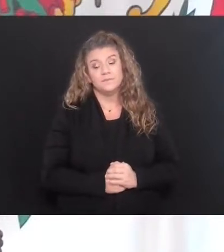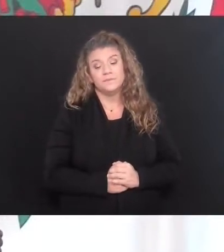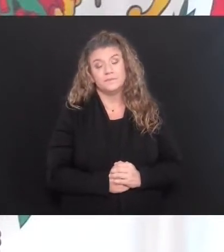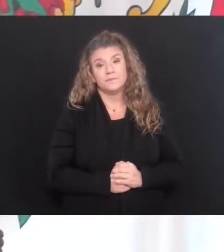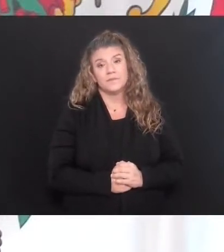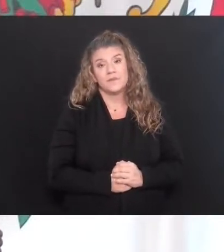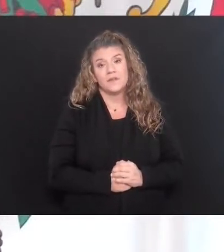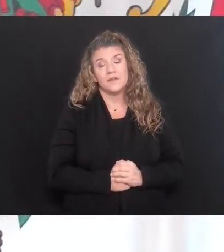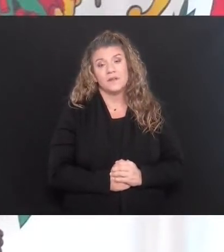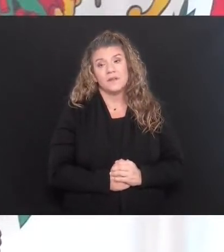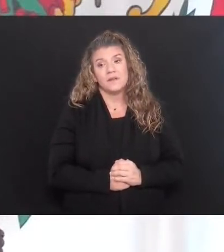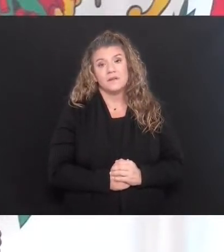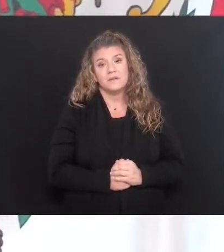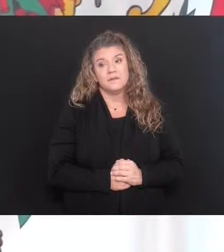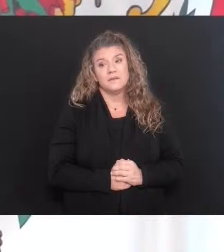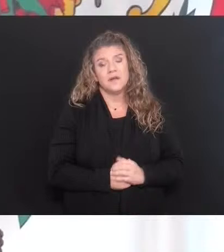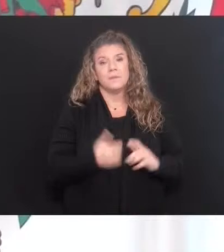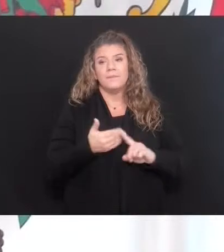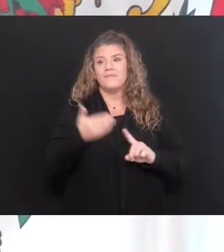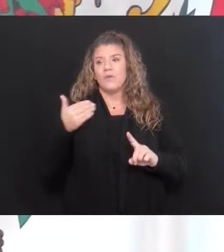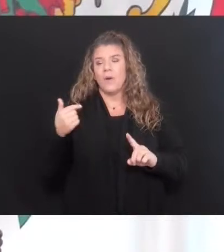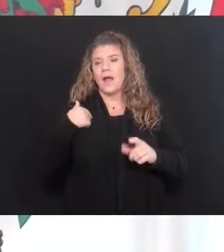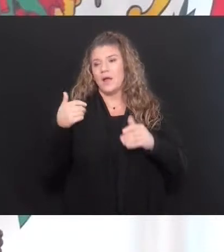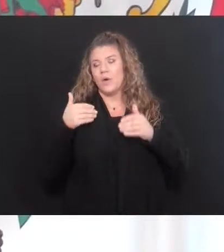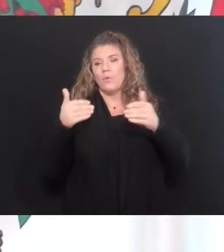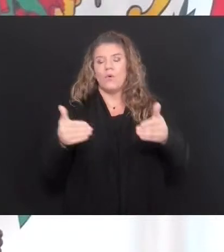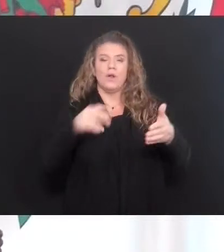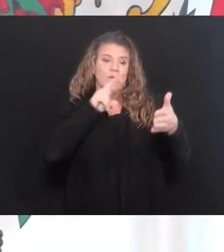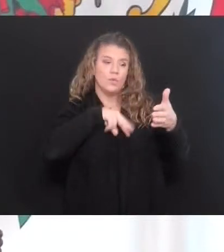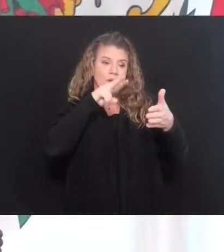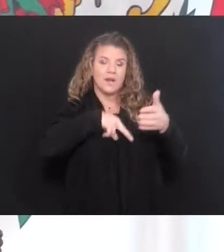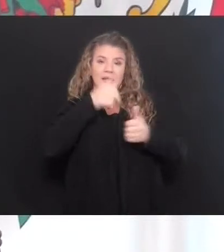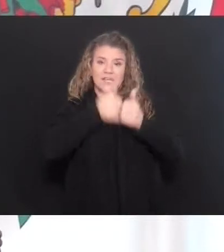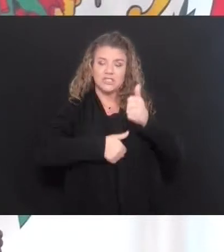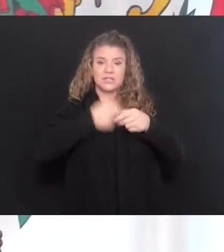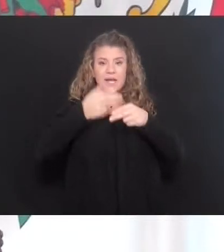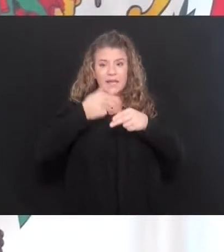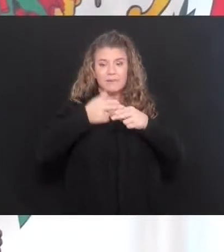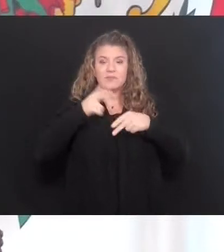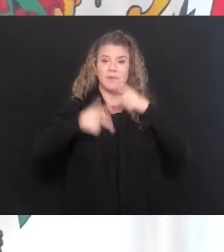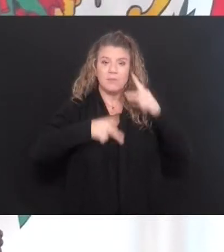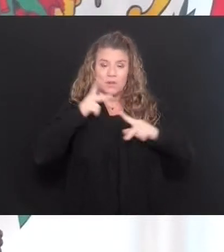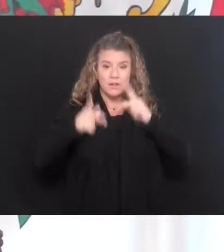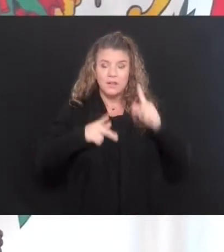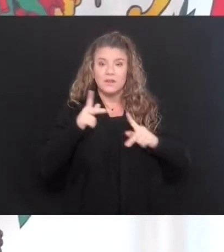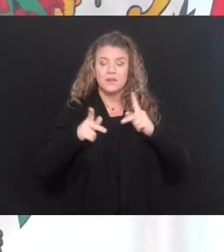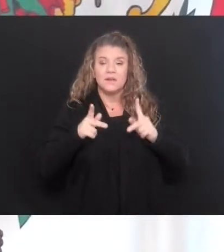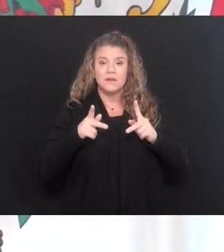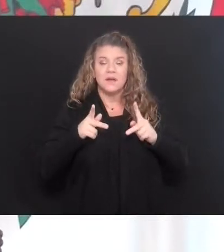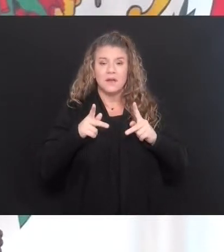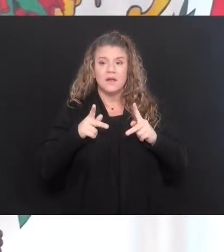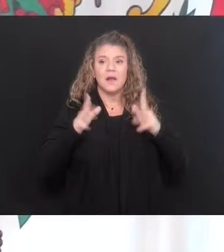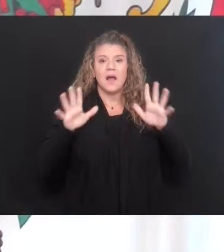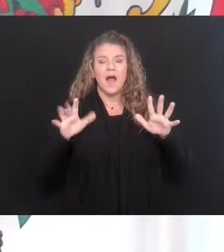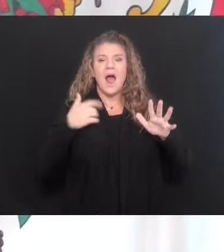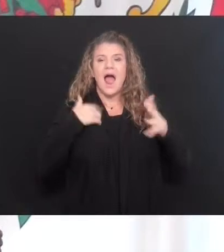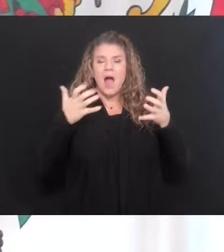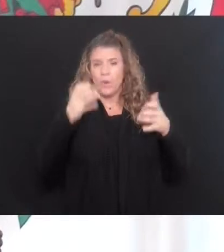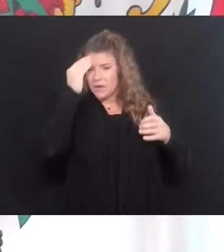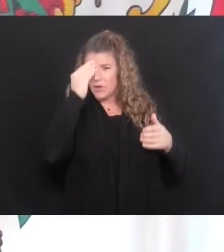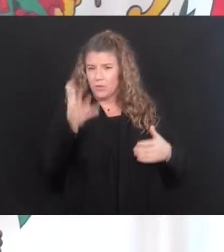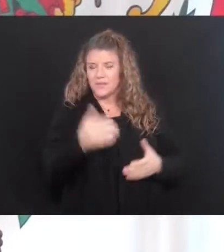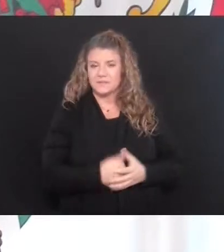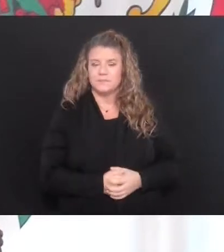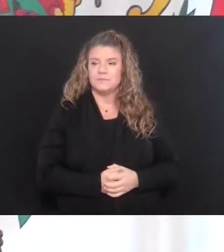before I go any further and start reading these names or these people, I want to tell you just